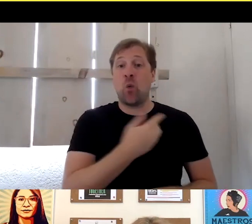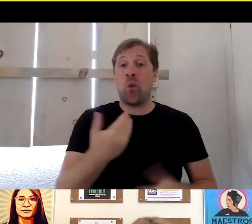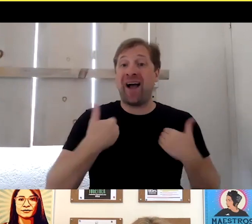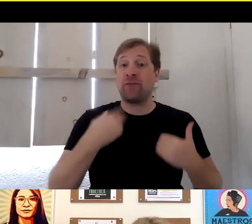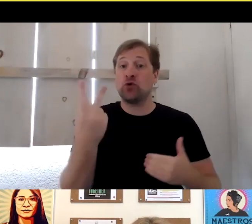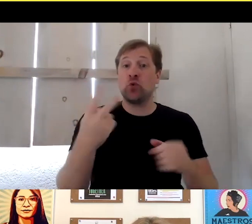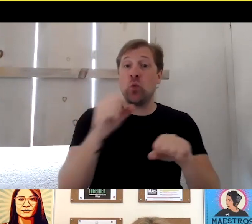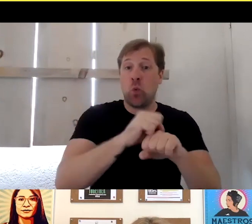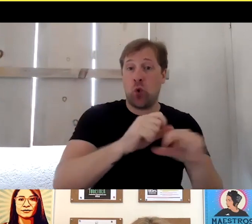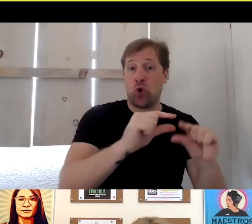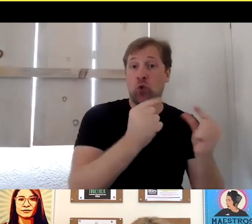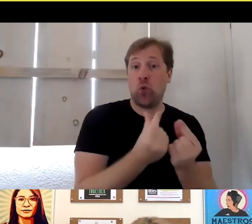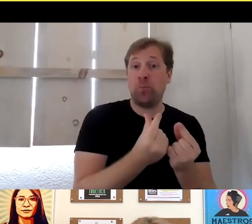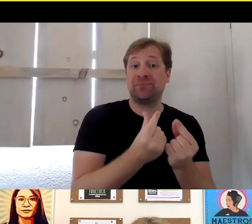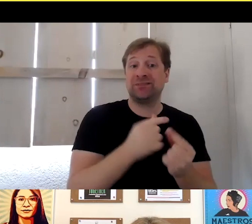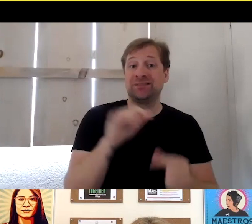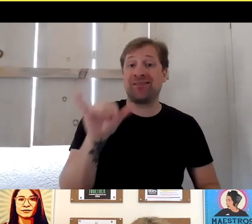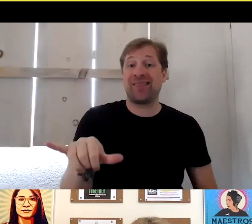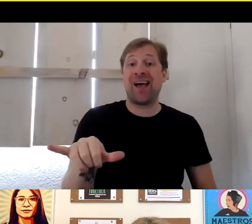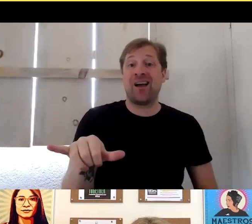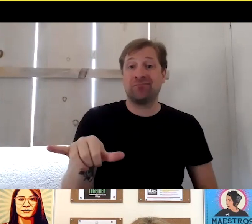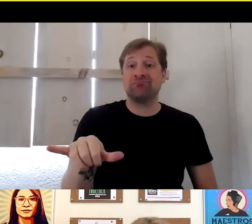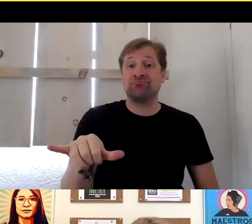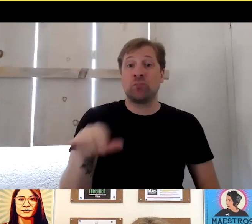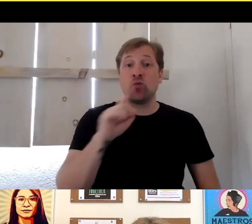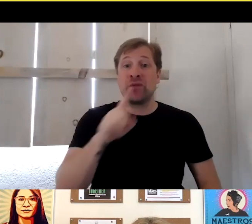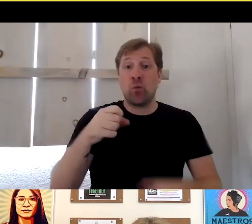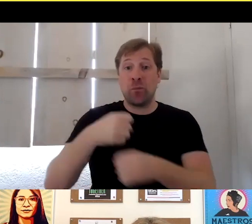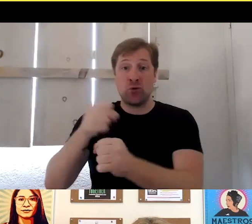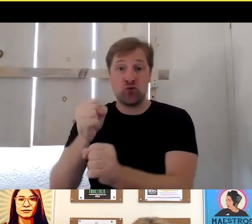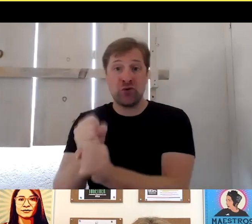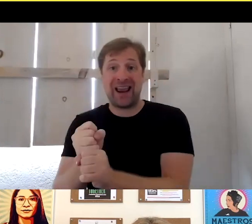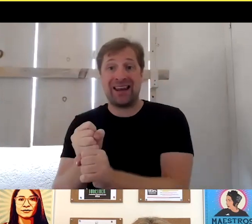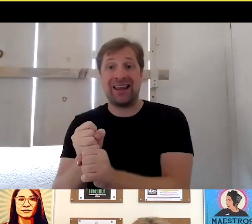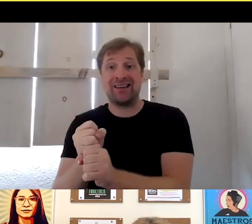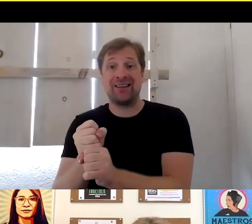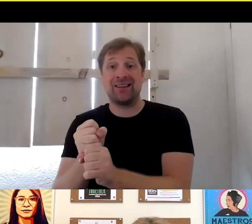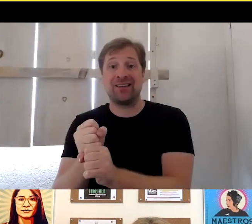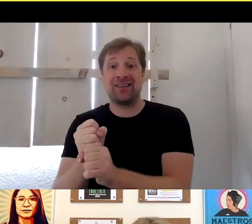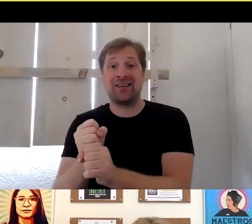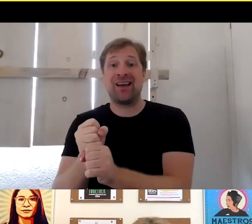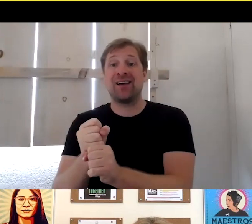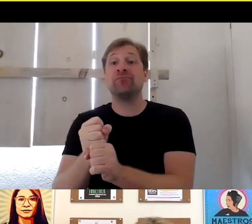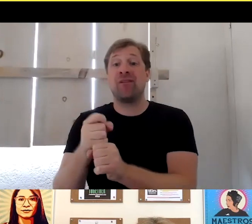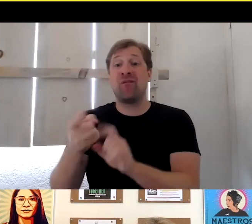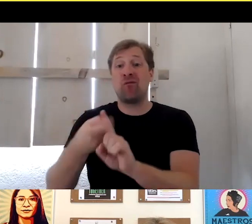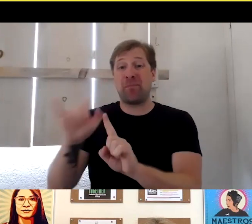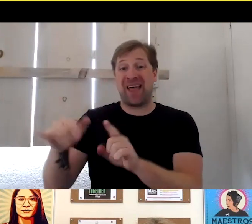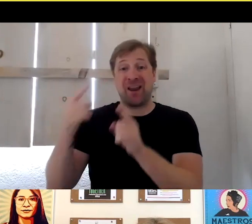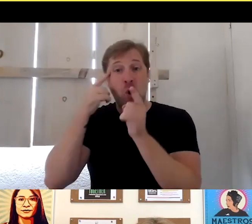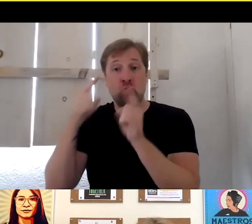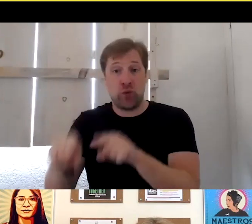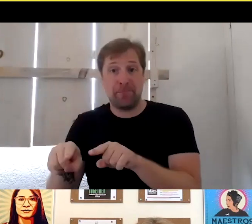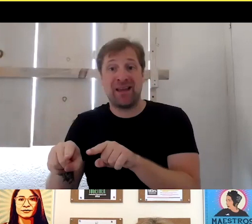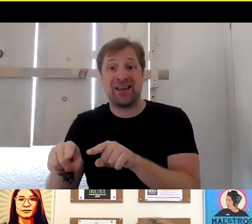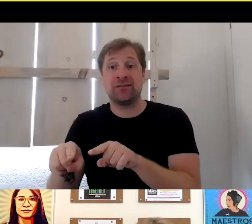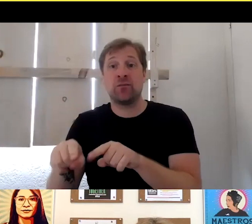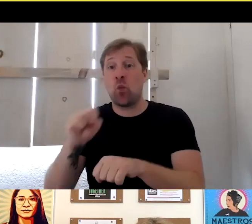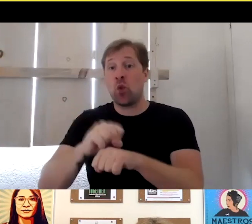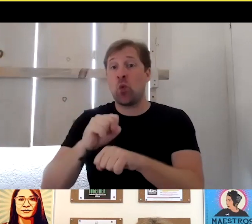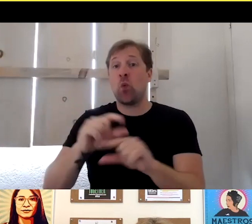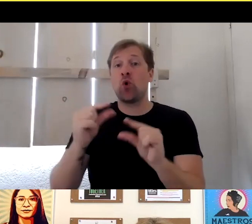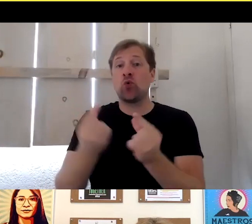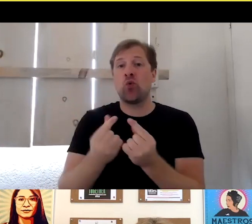work groups that will be created coming out of this agreement. One of those work groups is